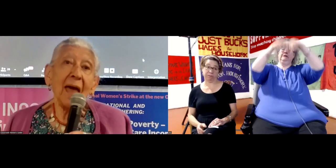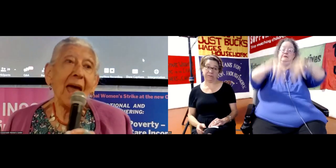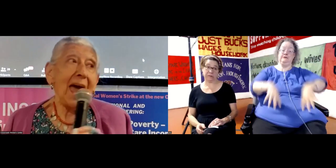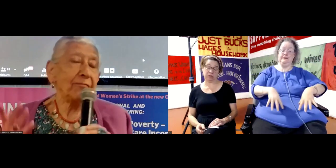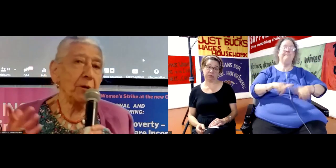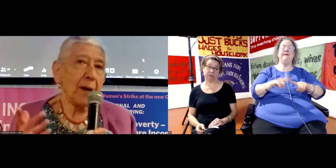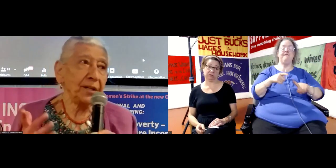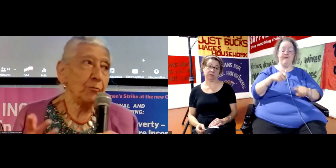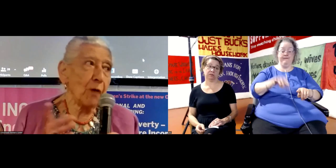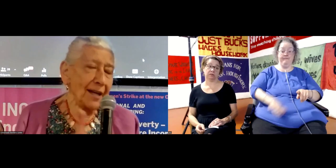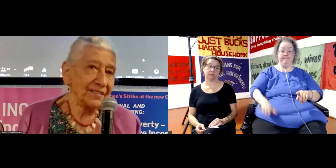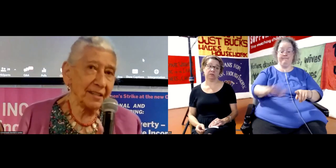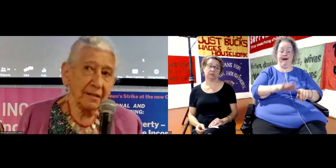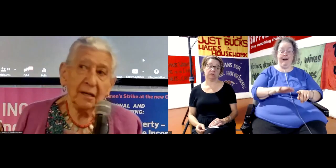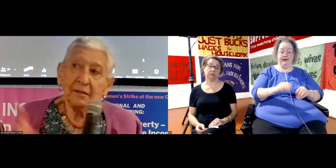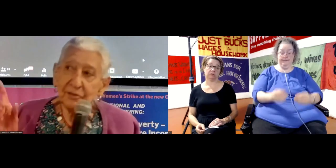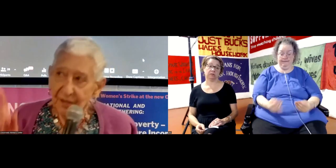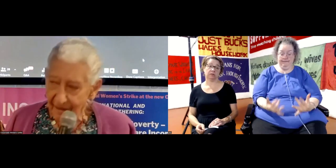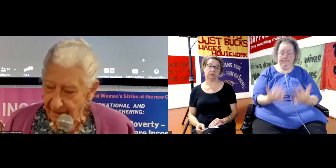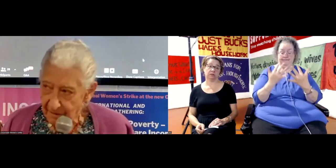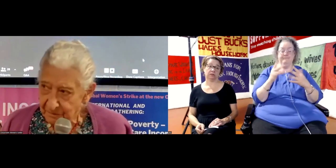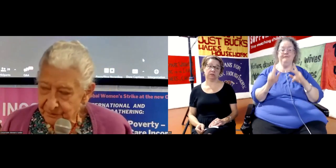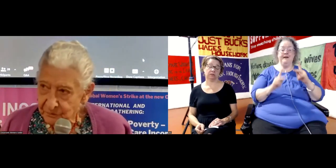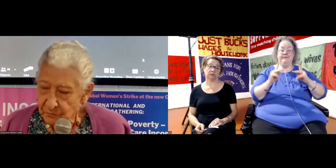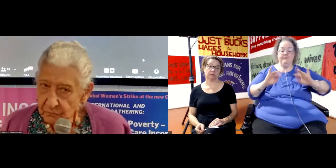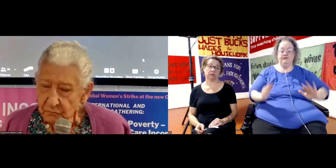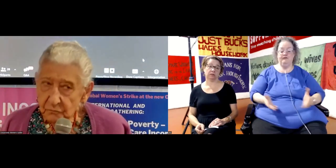bottom, everybody rising together.